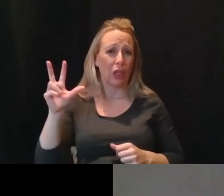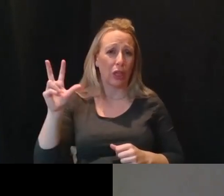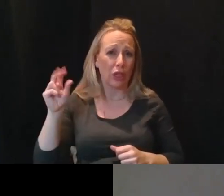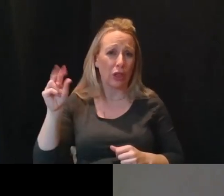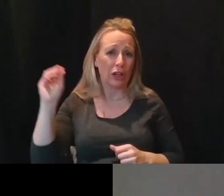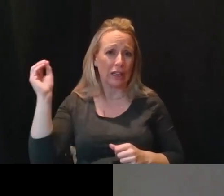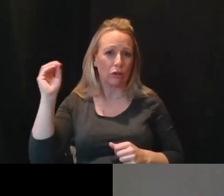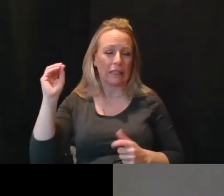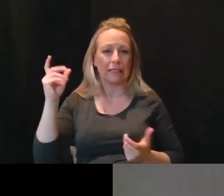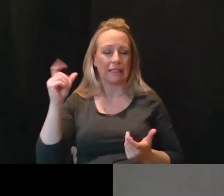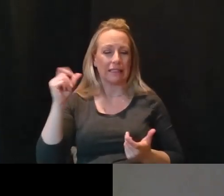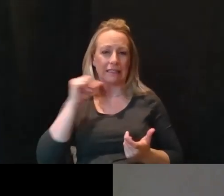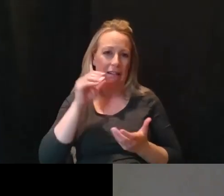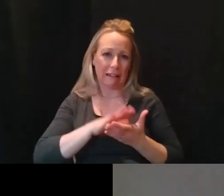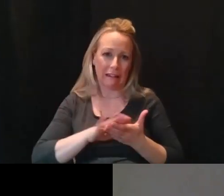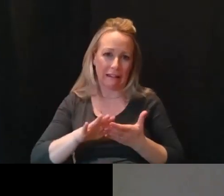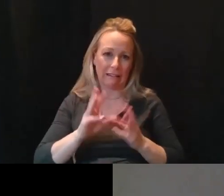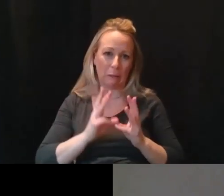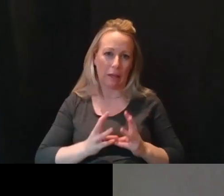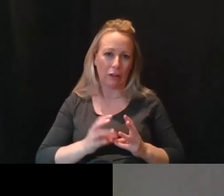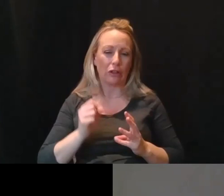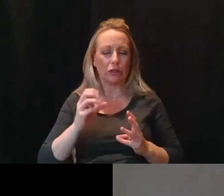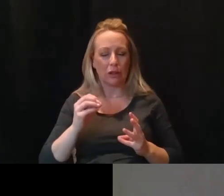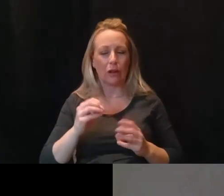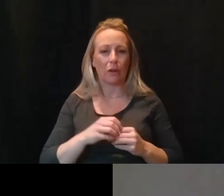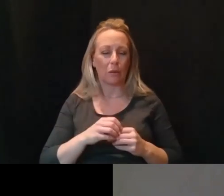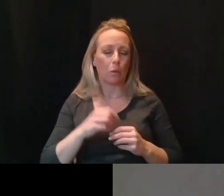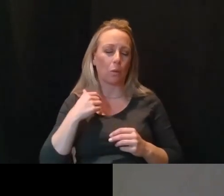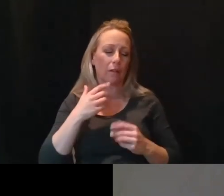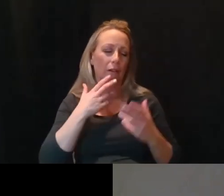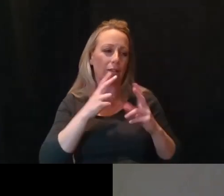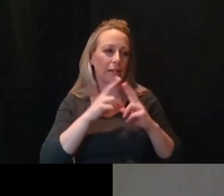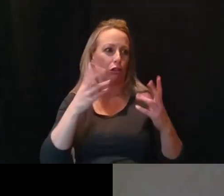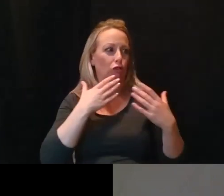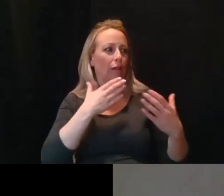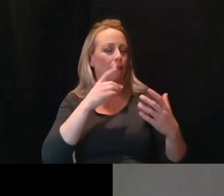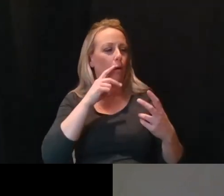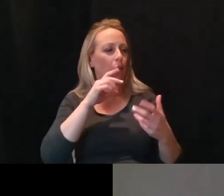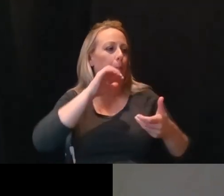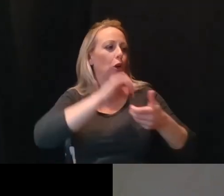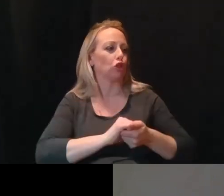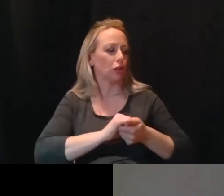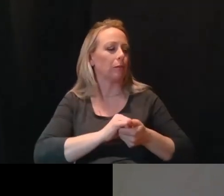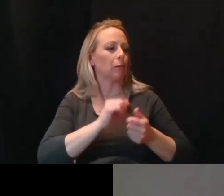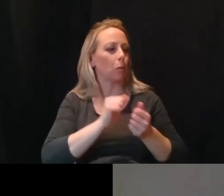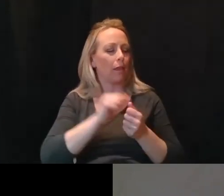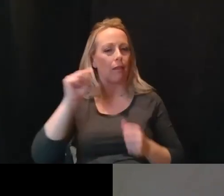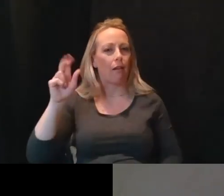outside. It's not nice. So we're very grateful for the partnership of the auto auction.